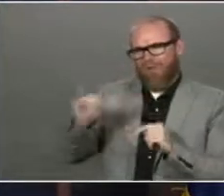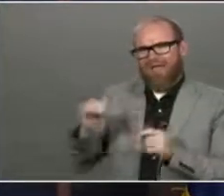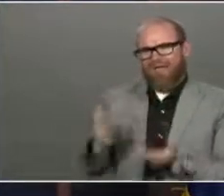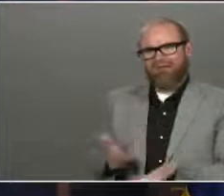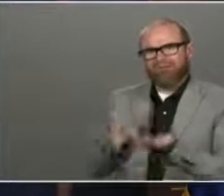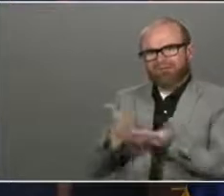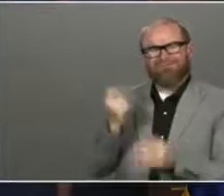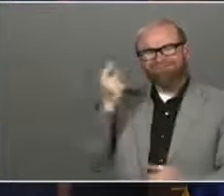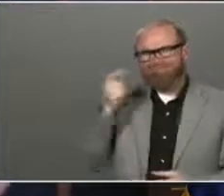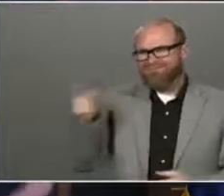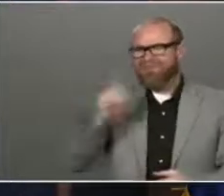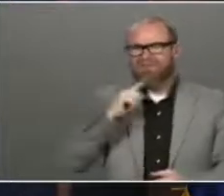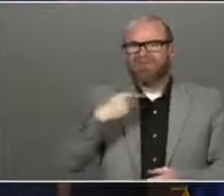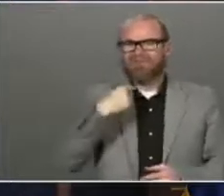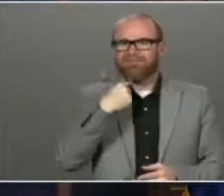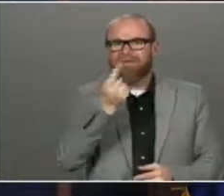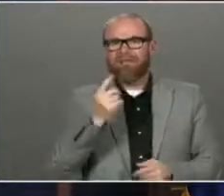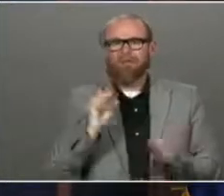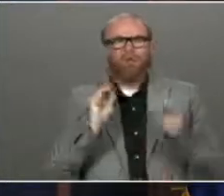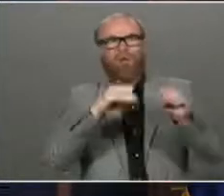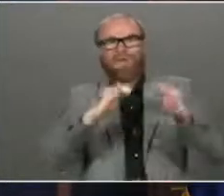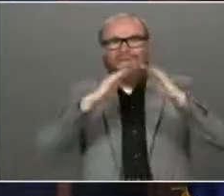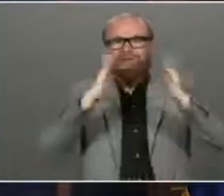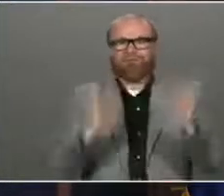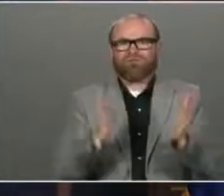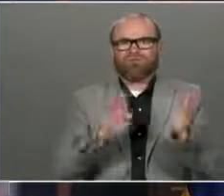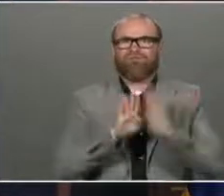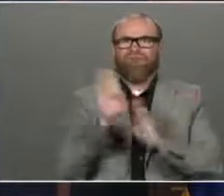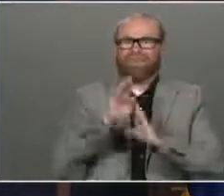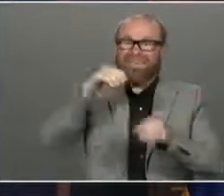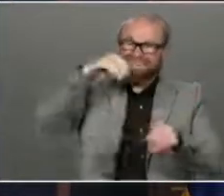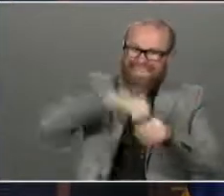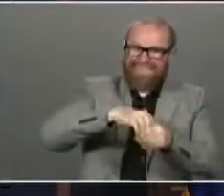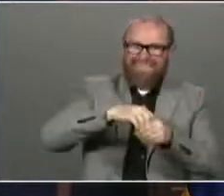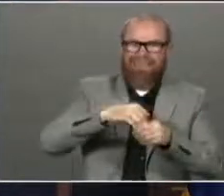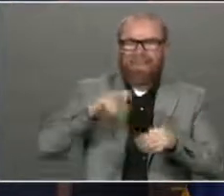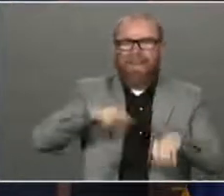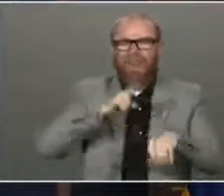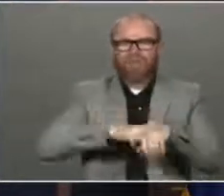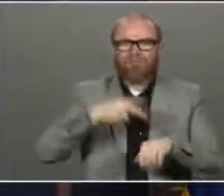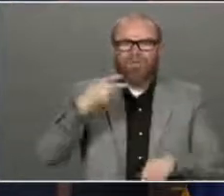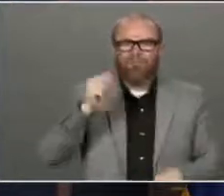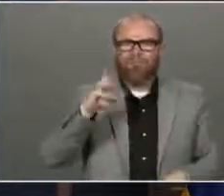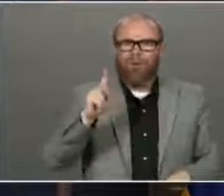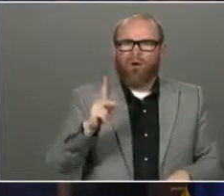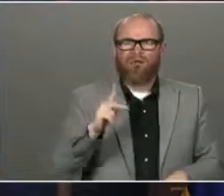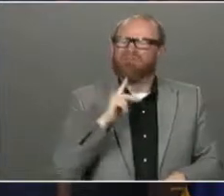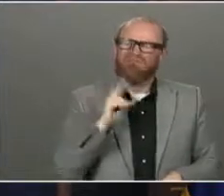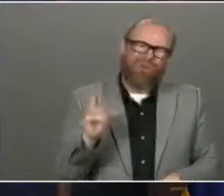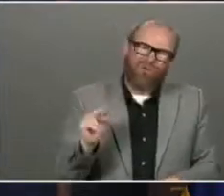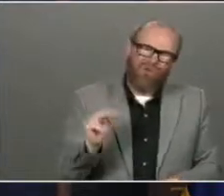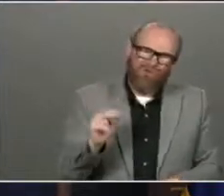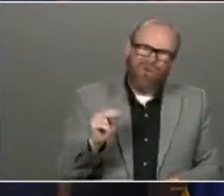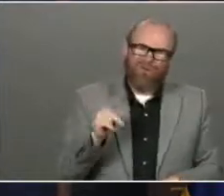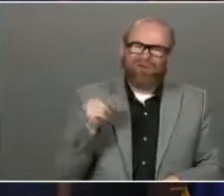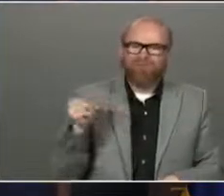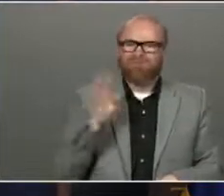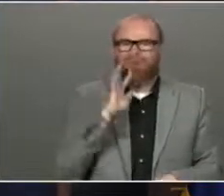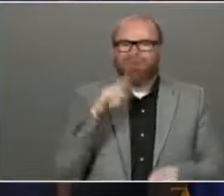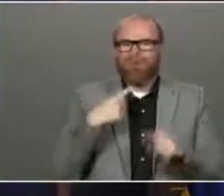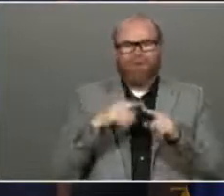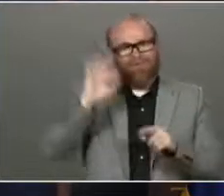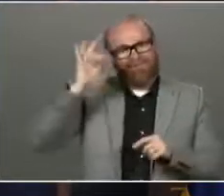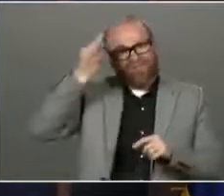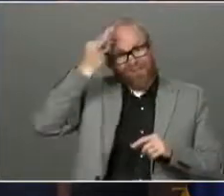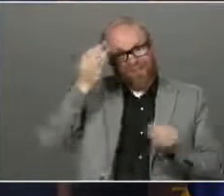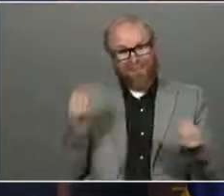putting housing developments in the middle of national parks or wildland areas. What he's talking about is federal